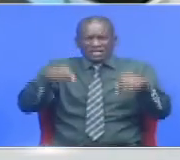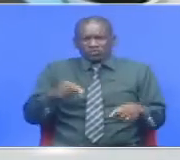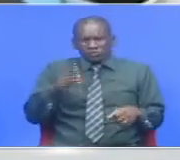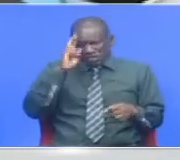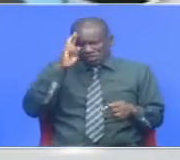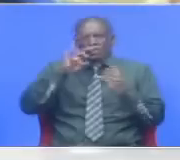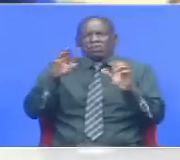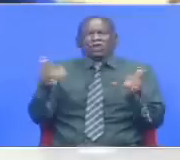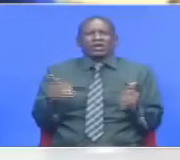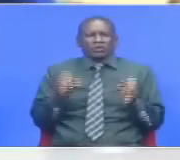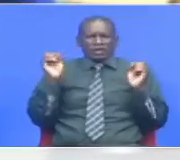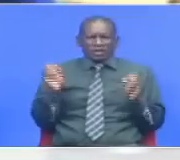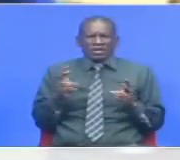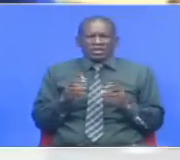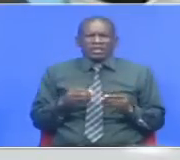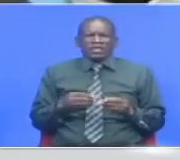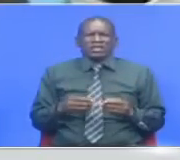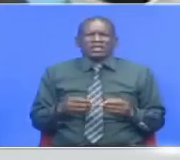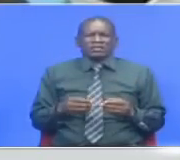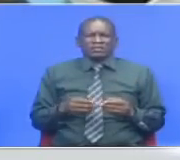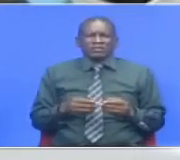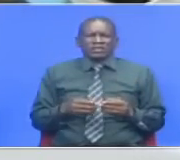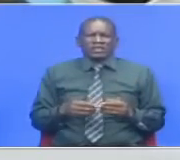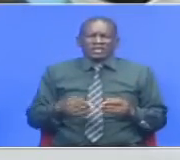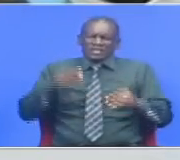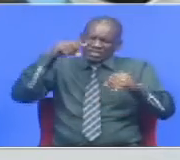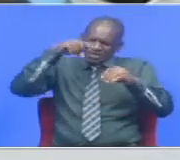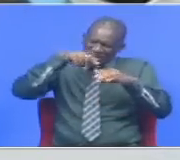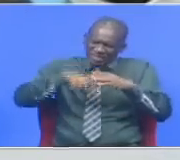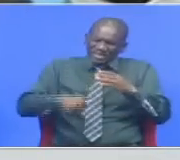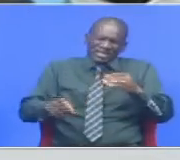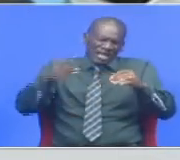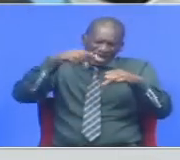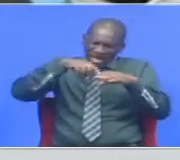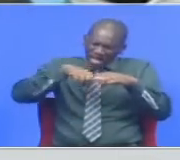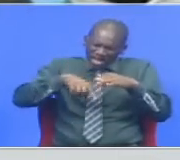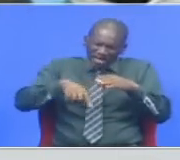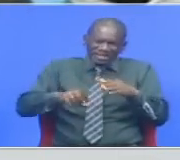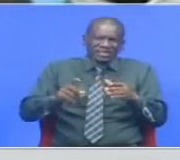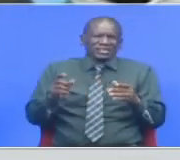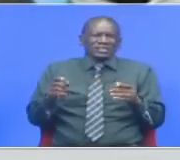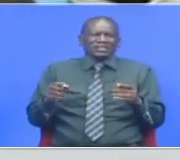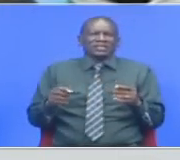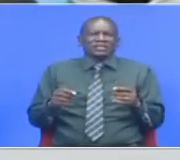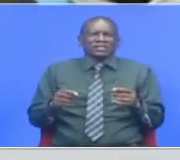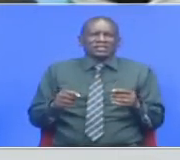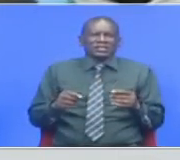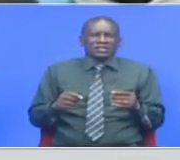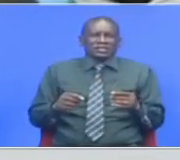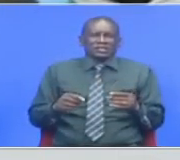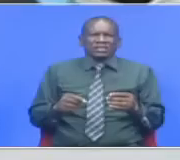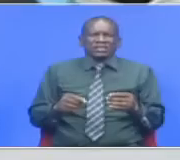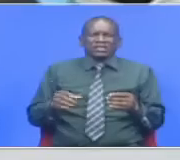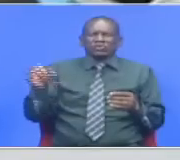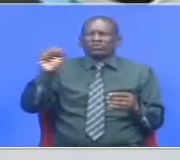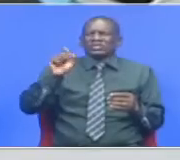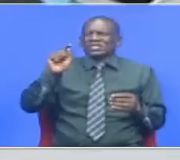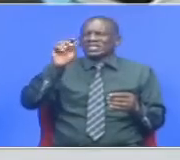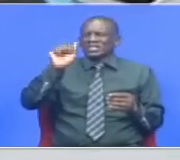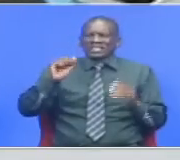tunakubuka. Haya, tupe pabio. Dani, Dani, Dani to the state